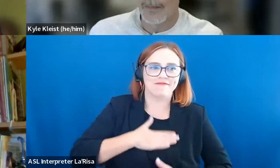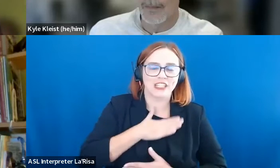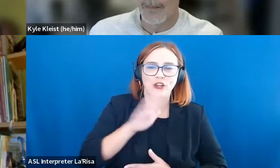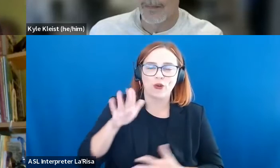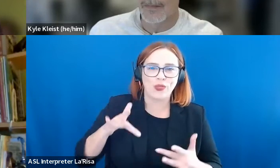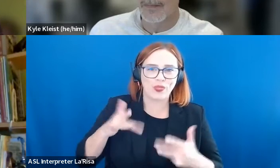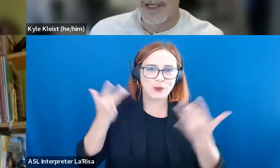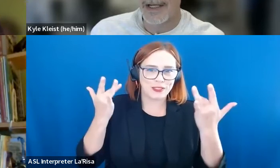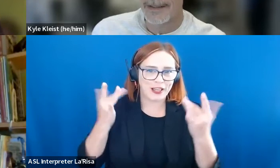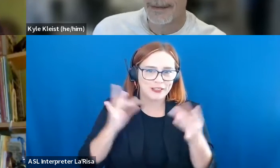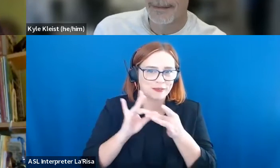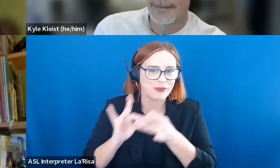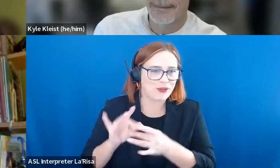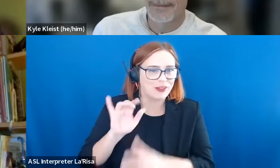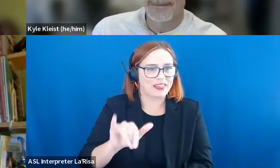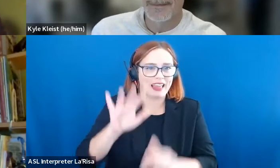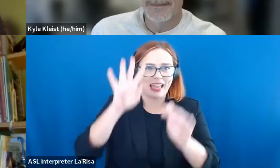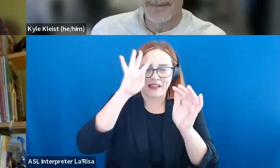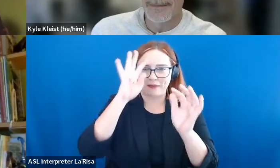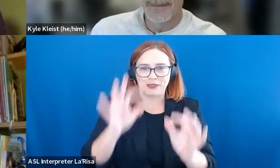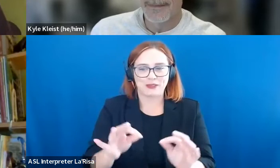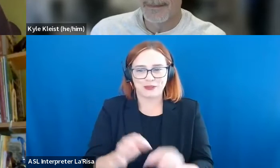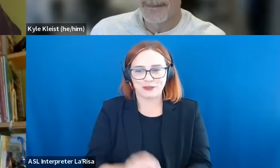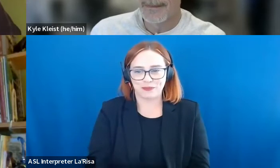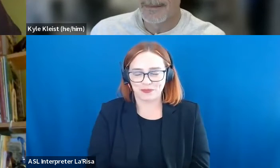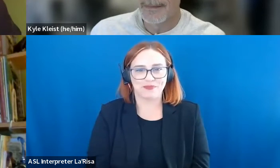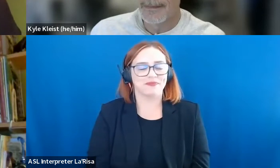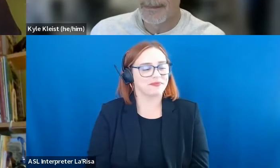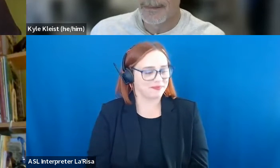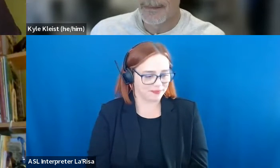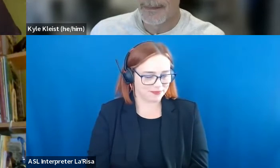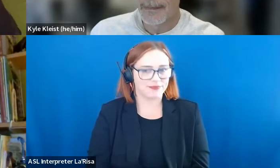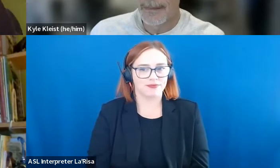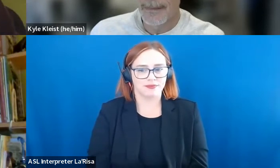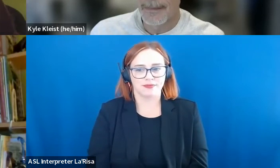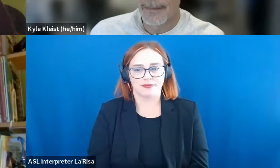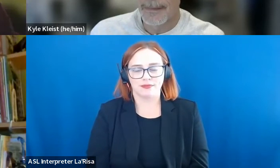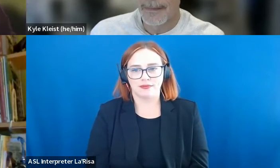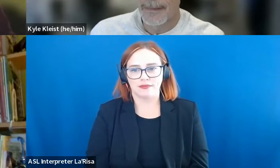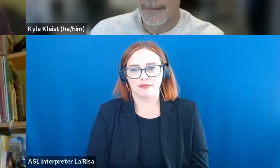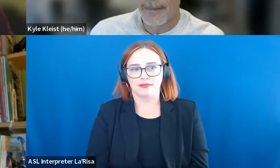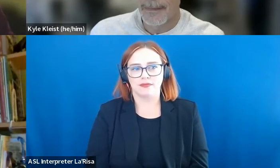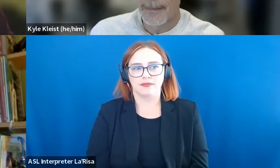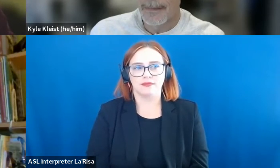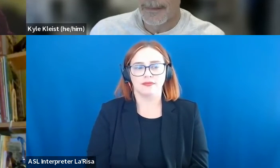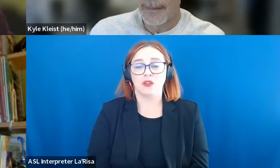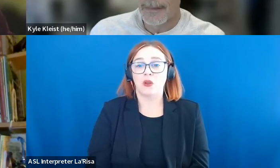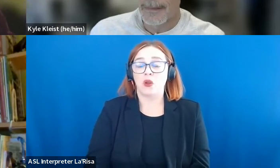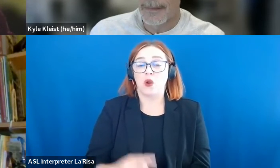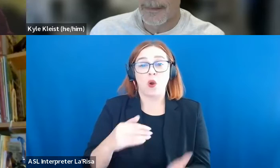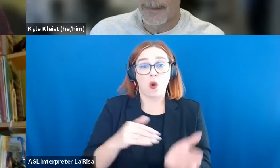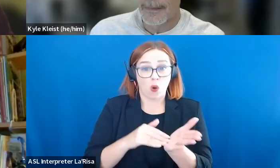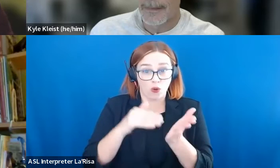one. Absolutely. Yes. So at Disability Link, we've done it in various ways, but we often have